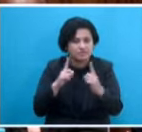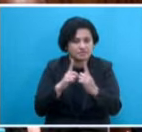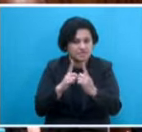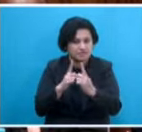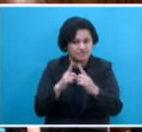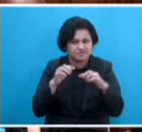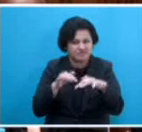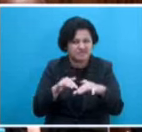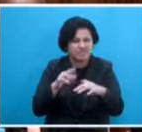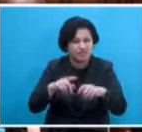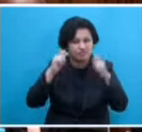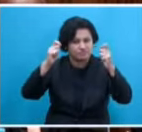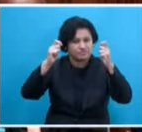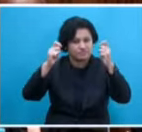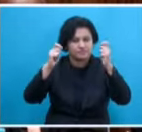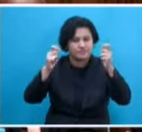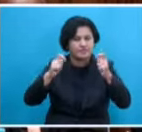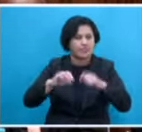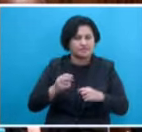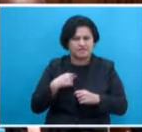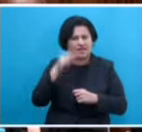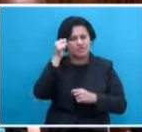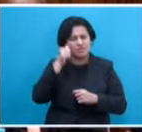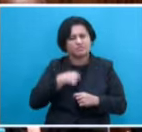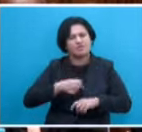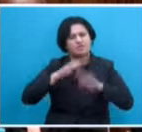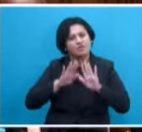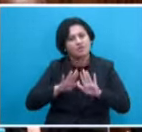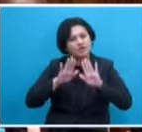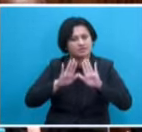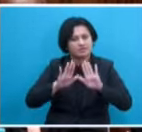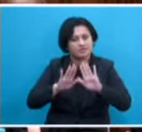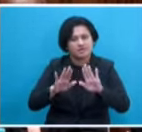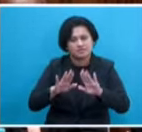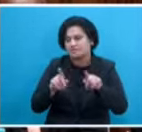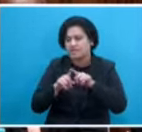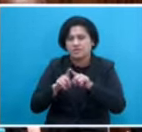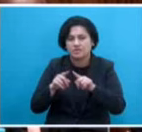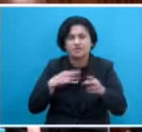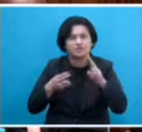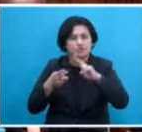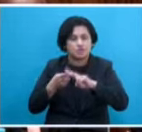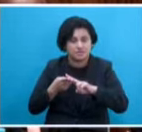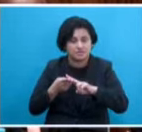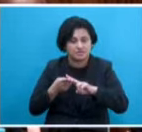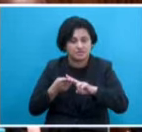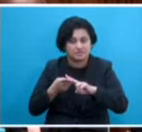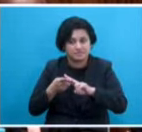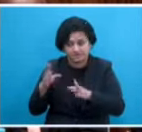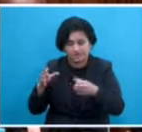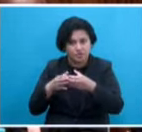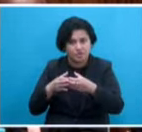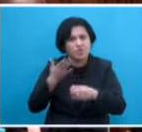I know because I have waited time and again with my union brothers and sisters for a chance to exercise our democratic right to march